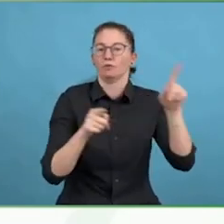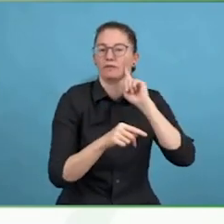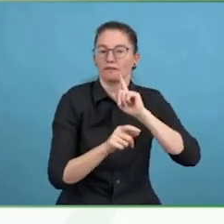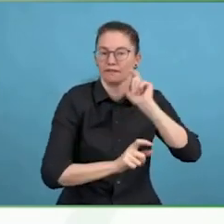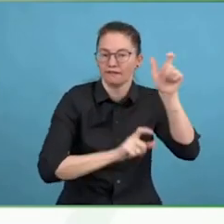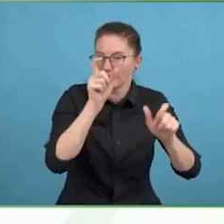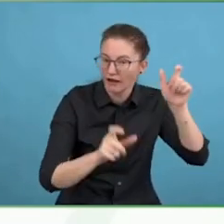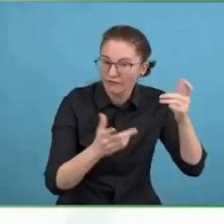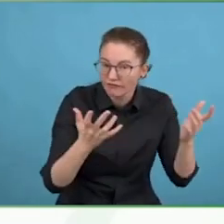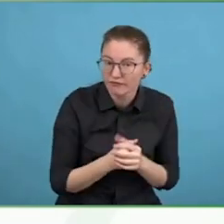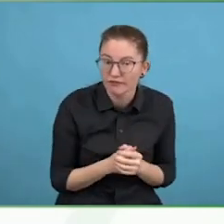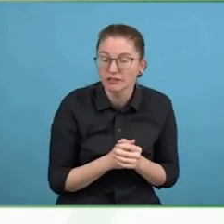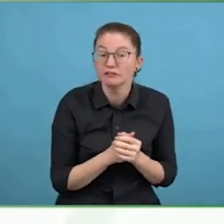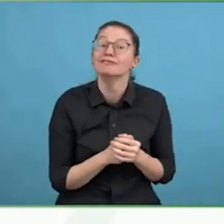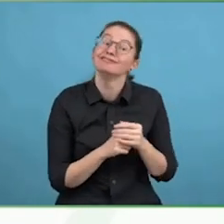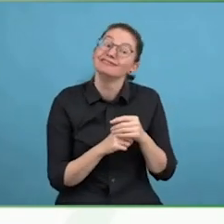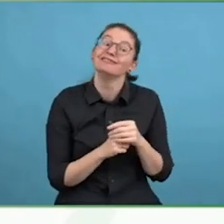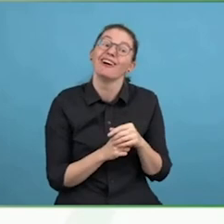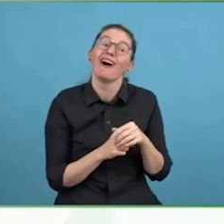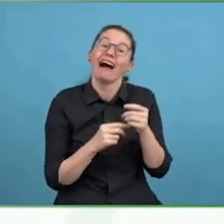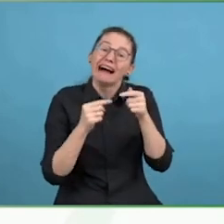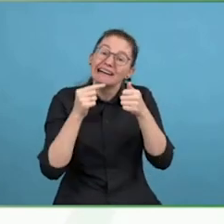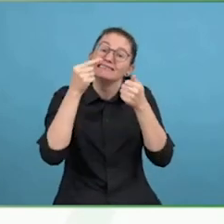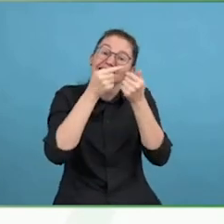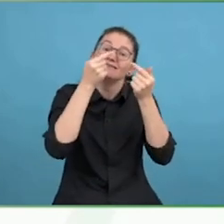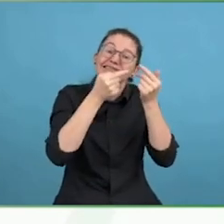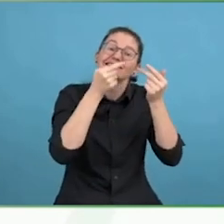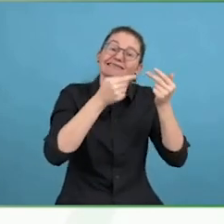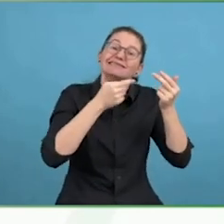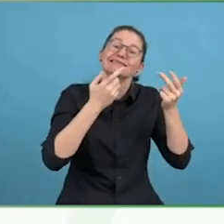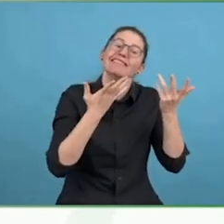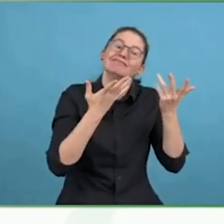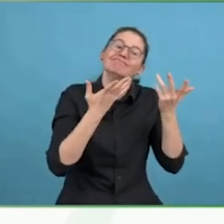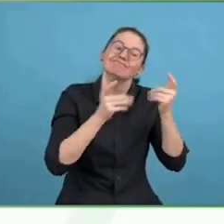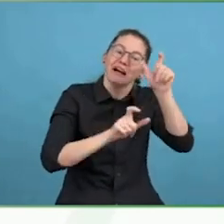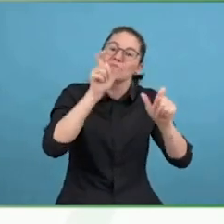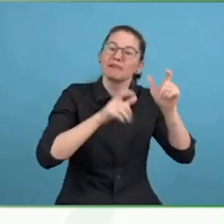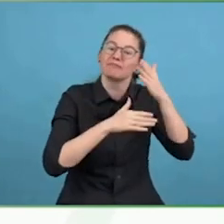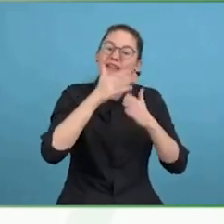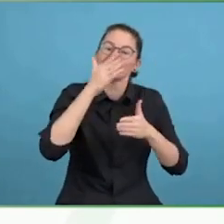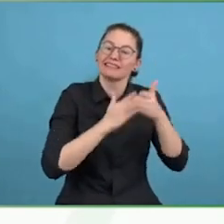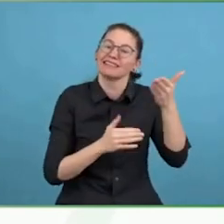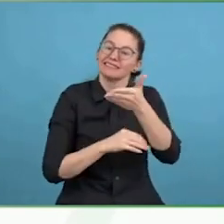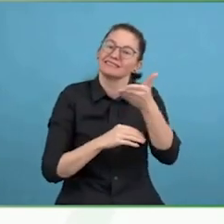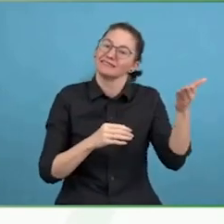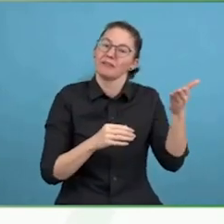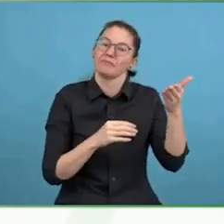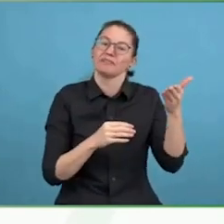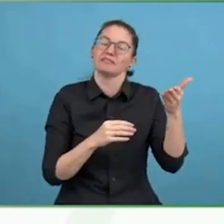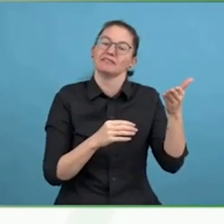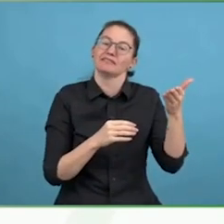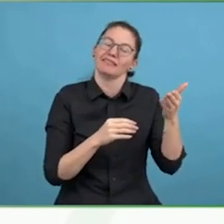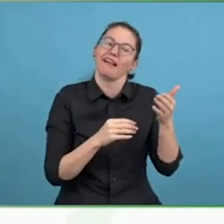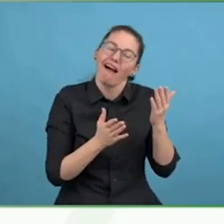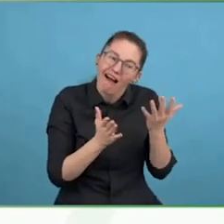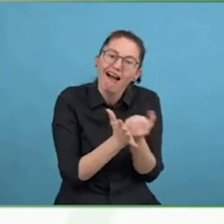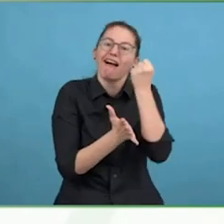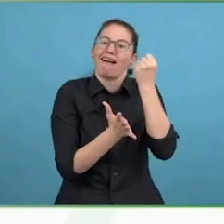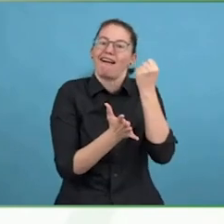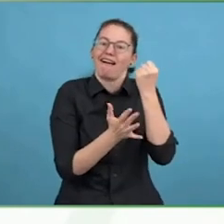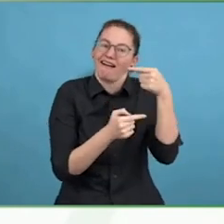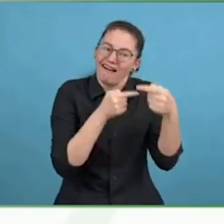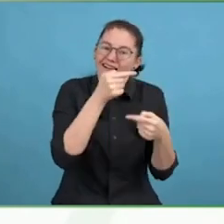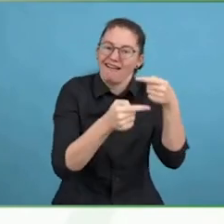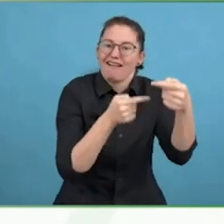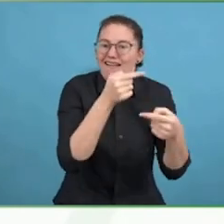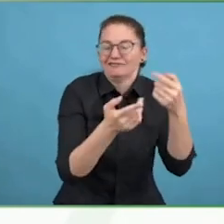so as not to screw them in the cinema hall. These examples demonstrate